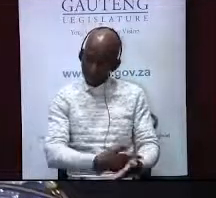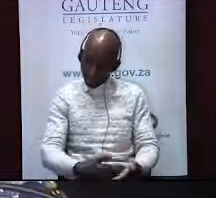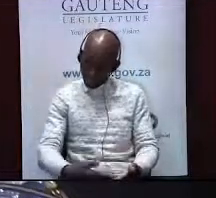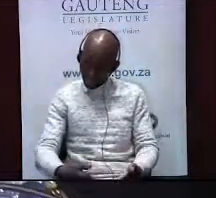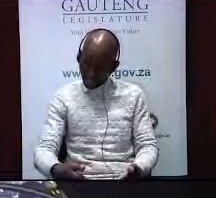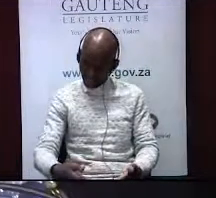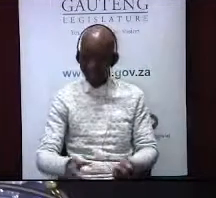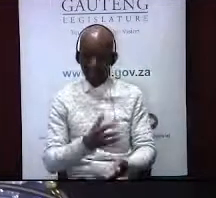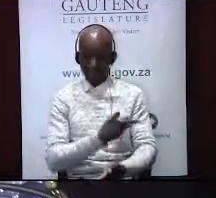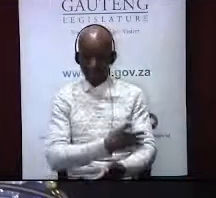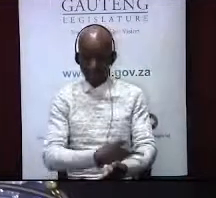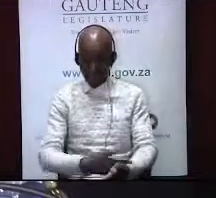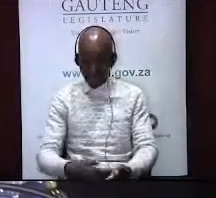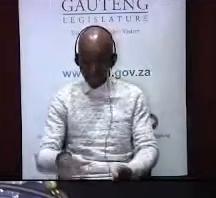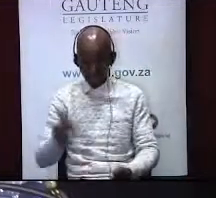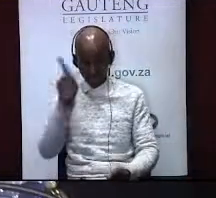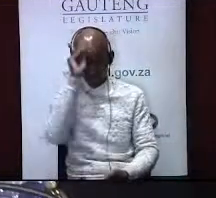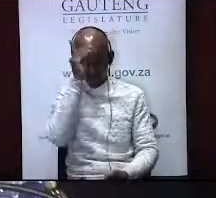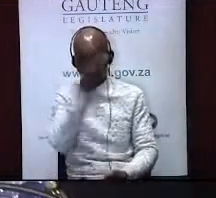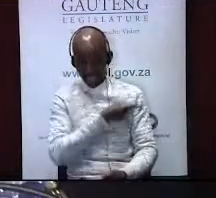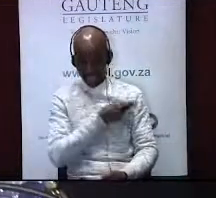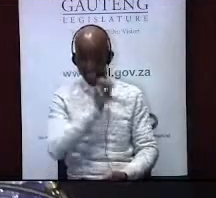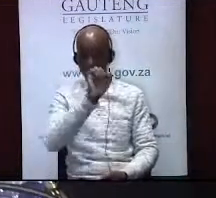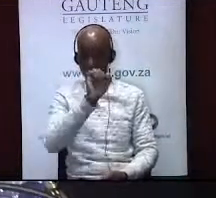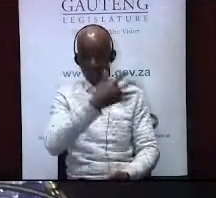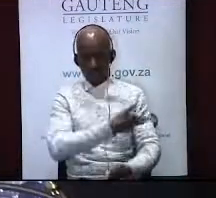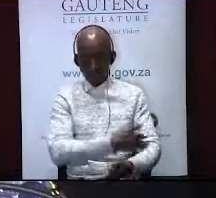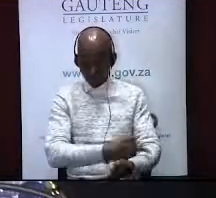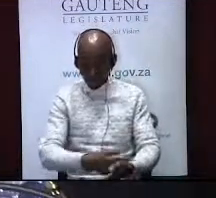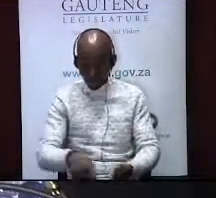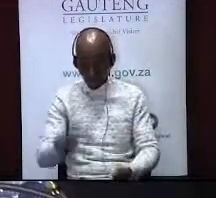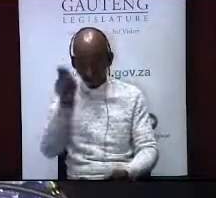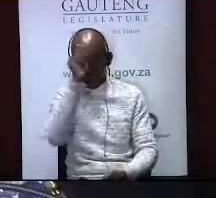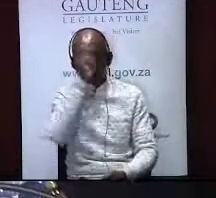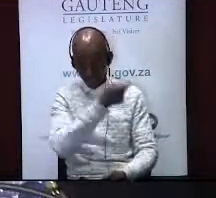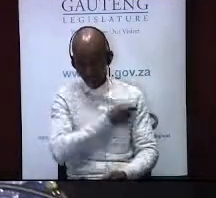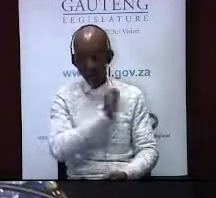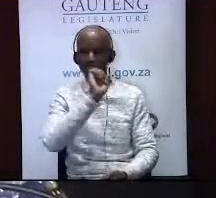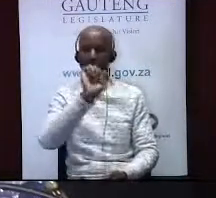your daughters, the blood of your sons,